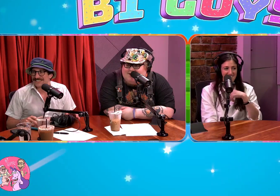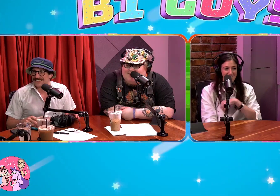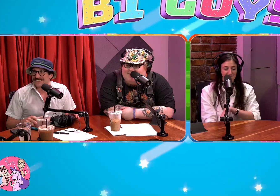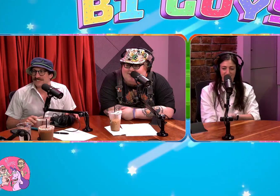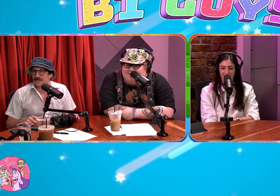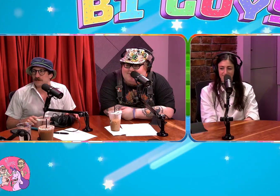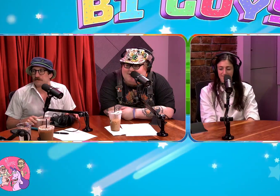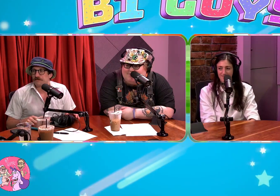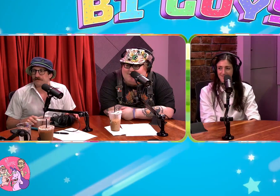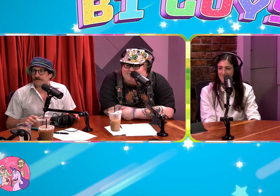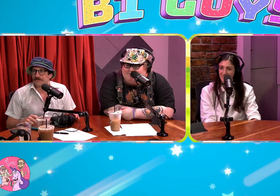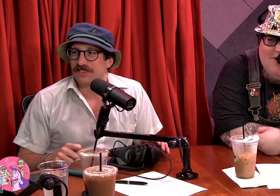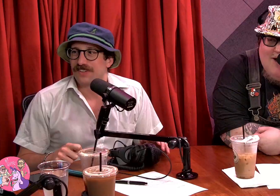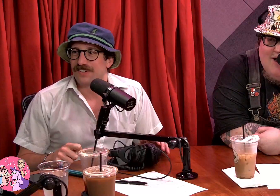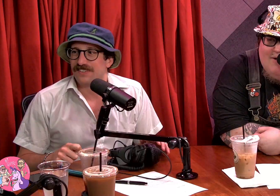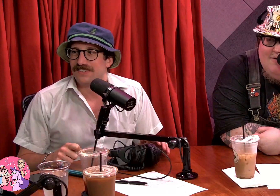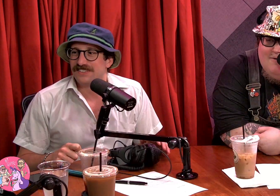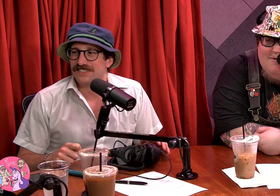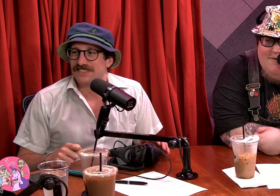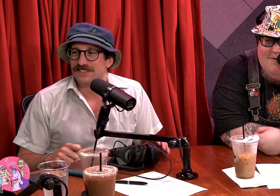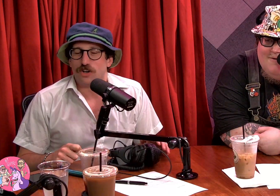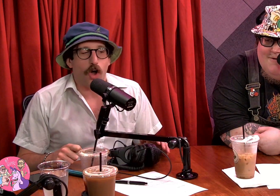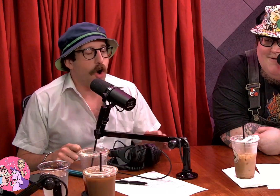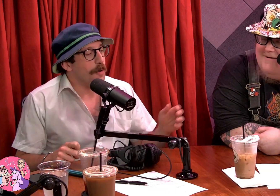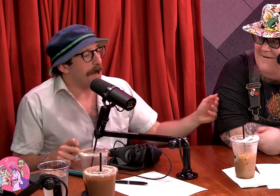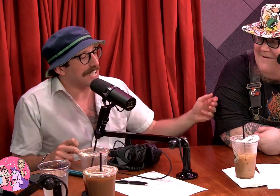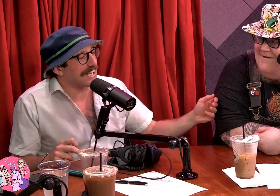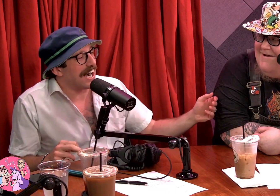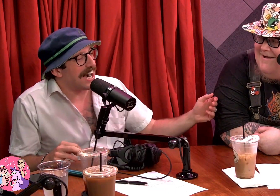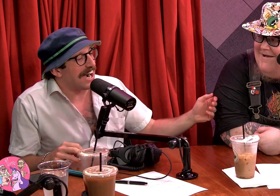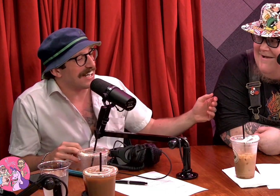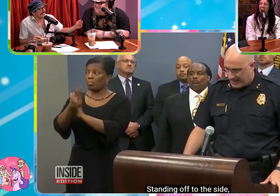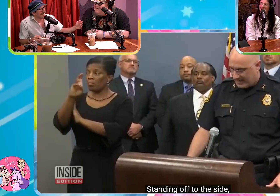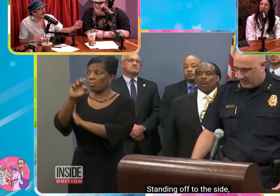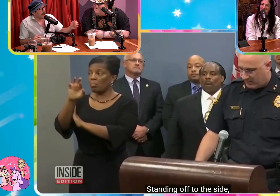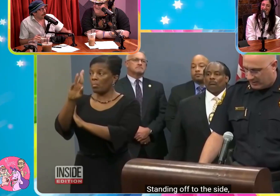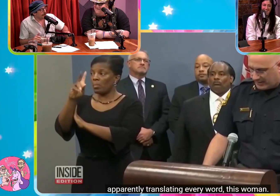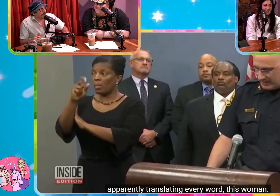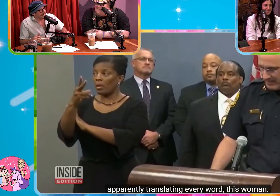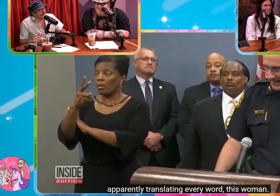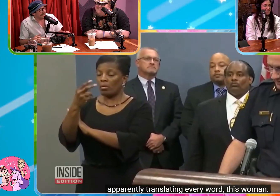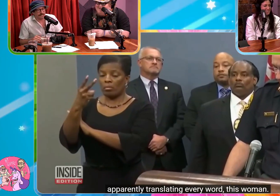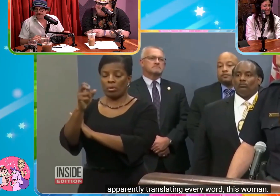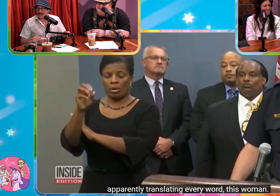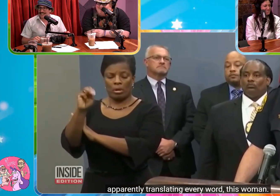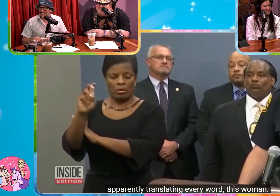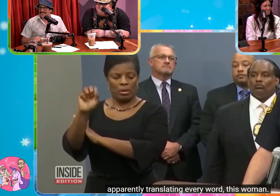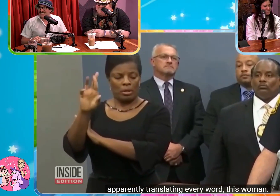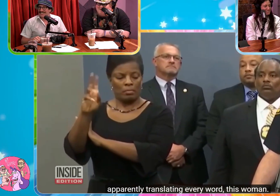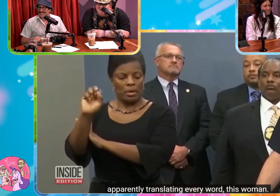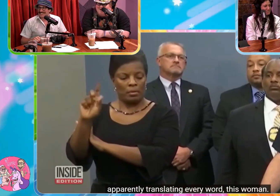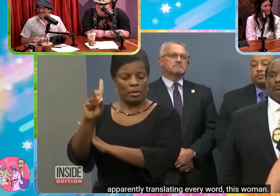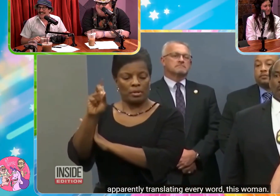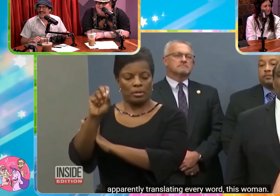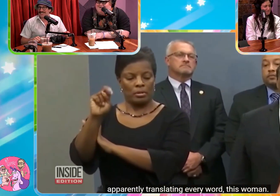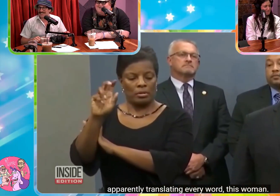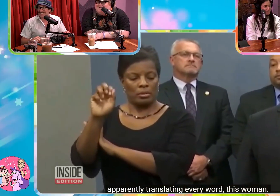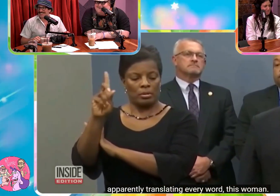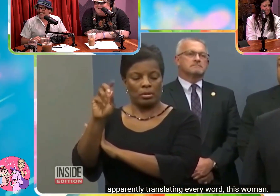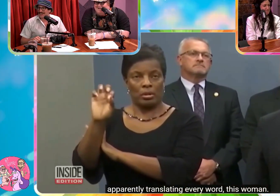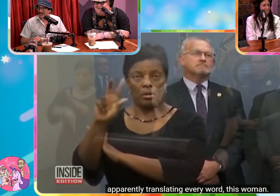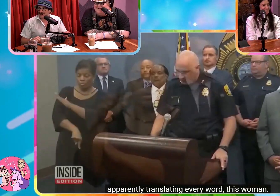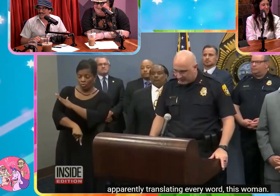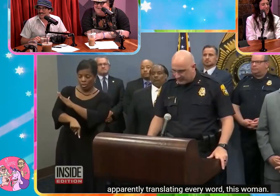like the grandpa from Friday. Oh my god. Oh my god. When he's you're getting right. ready for a fight.